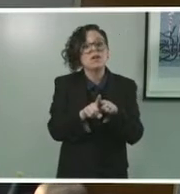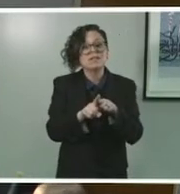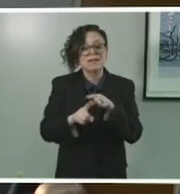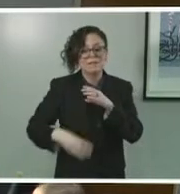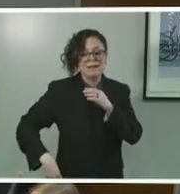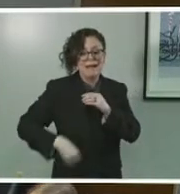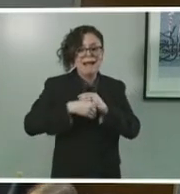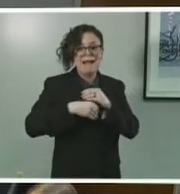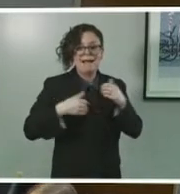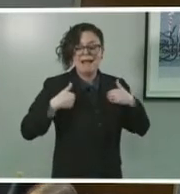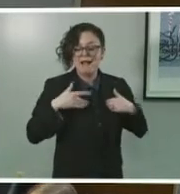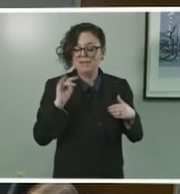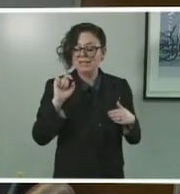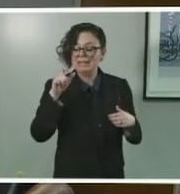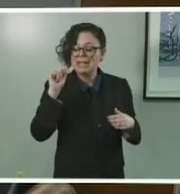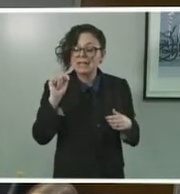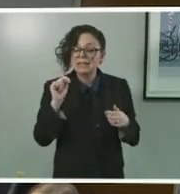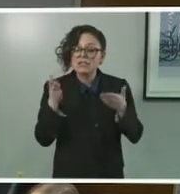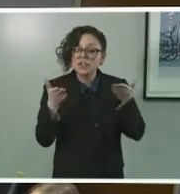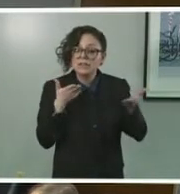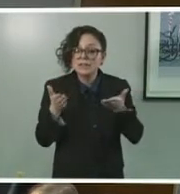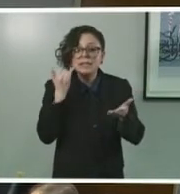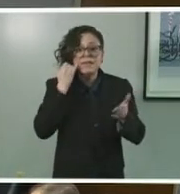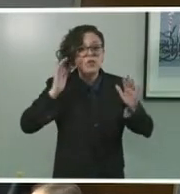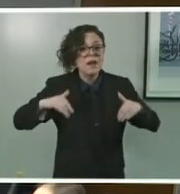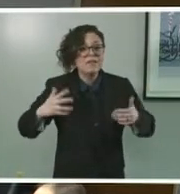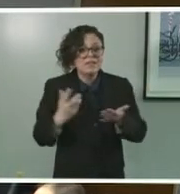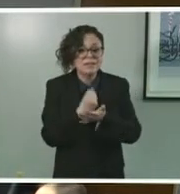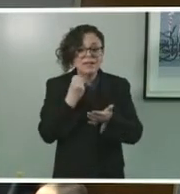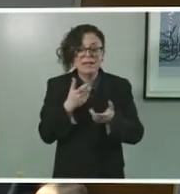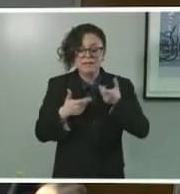If you've not taken advantage of this yet, if you text